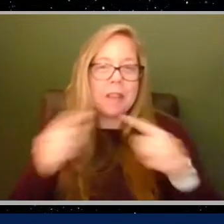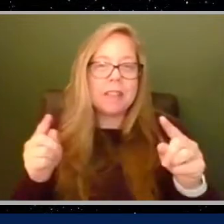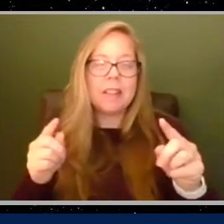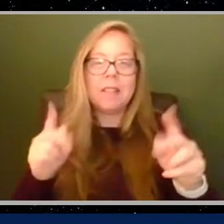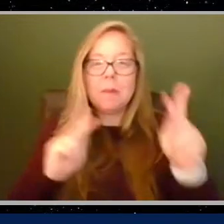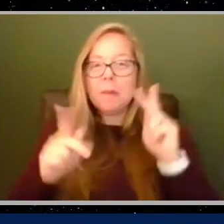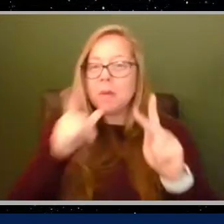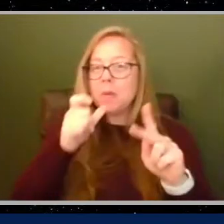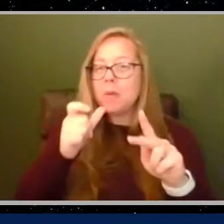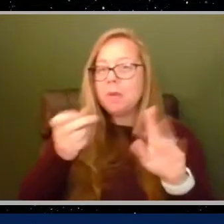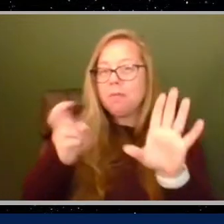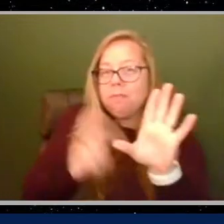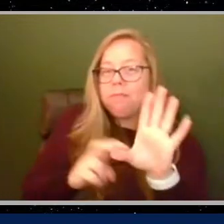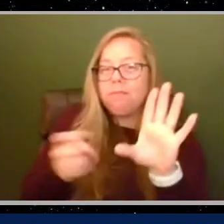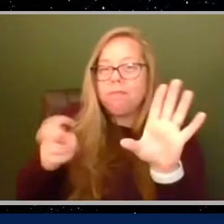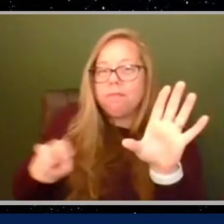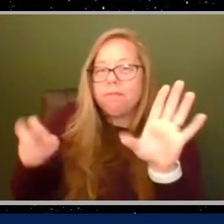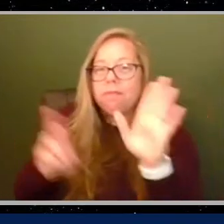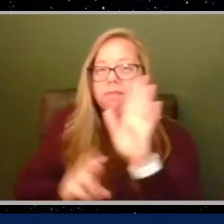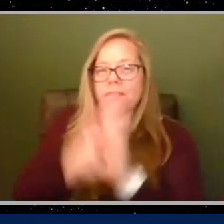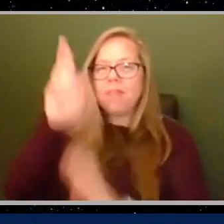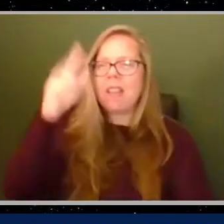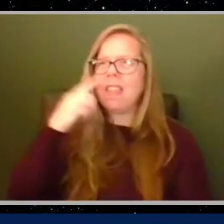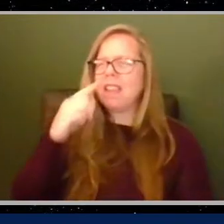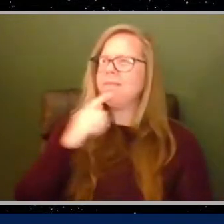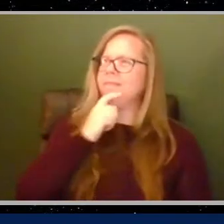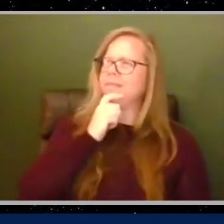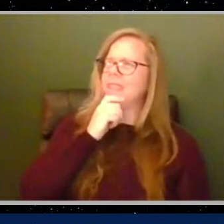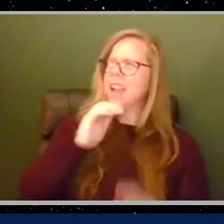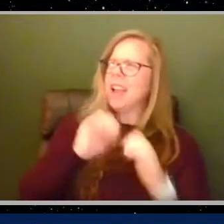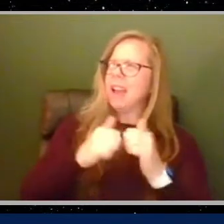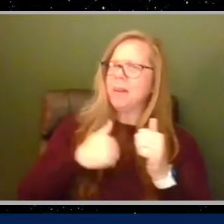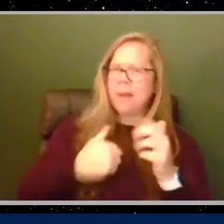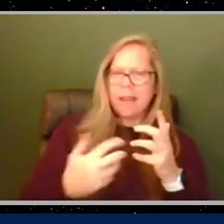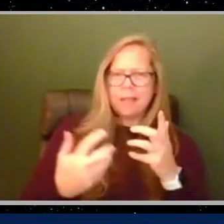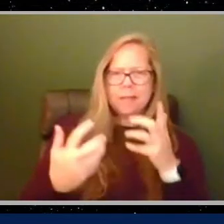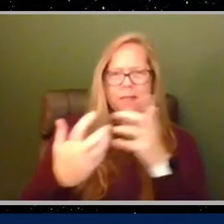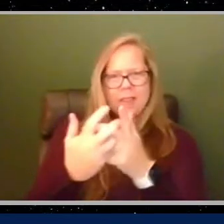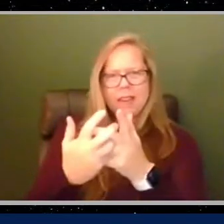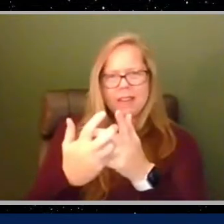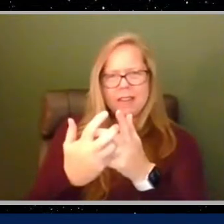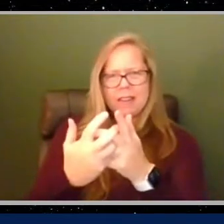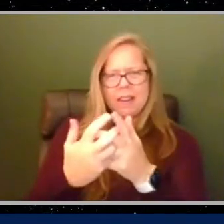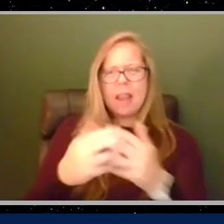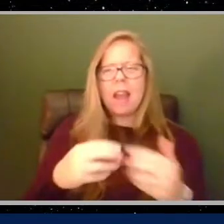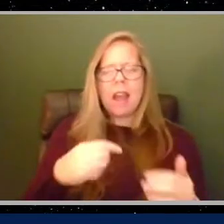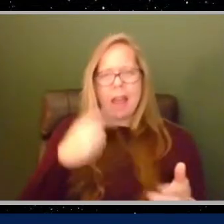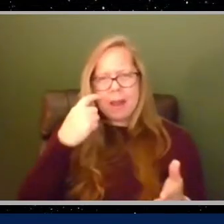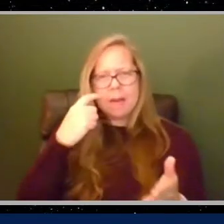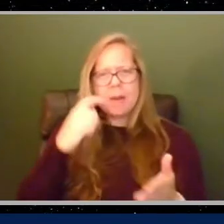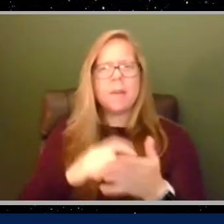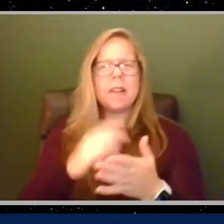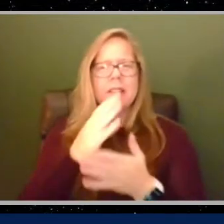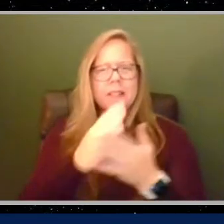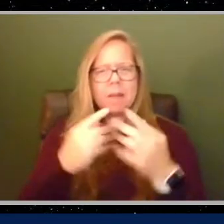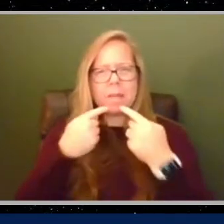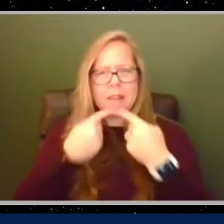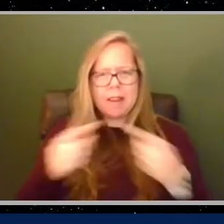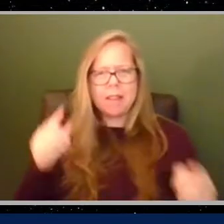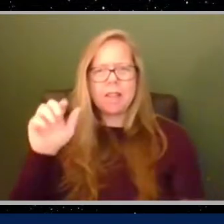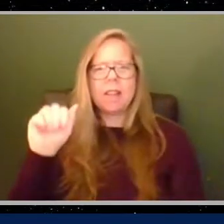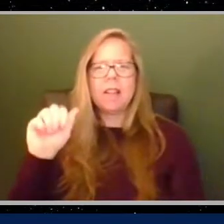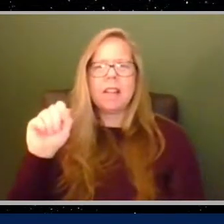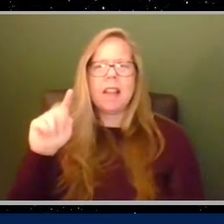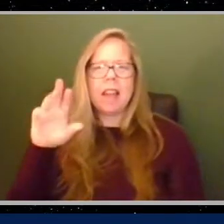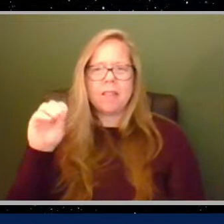of like, well, where do I fit in some of that? So I saw some of the announcements for AstroAccess for the